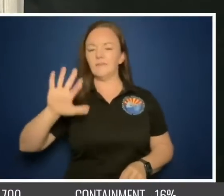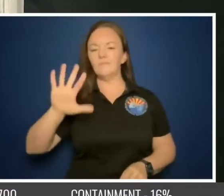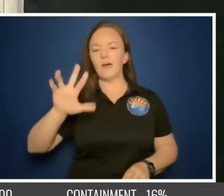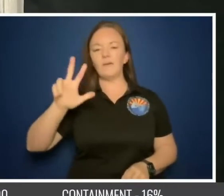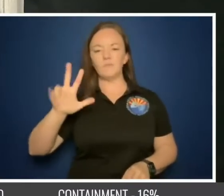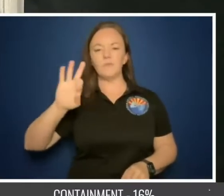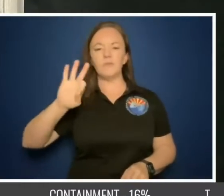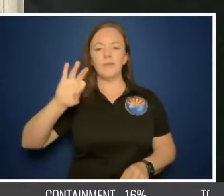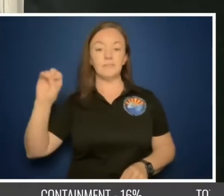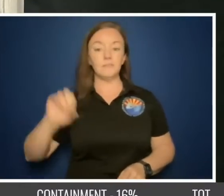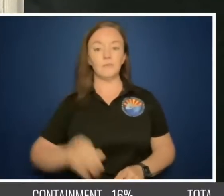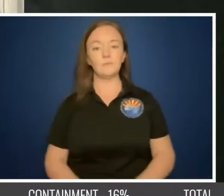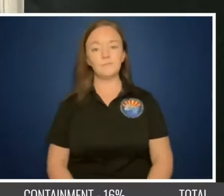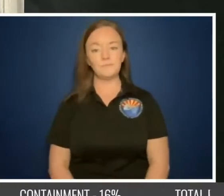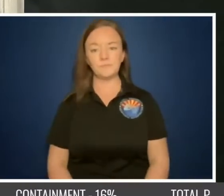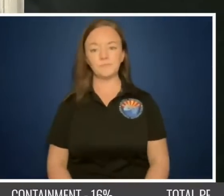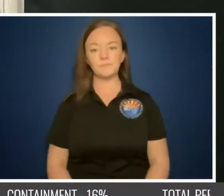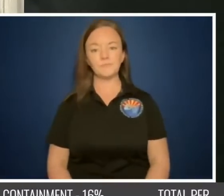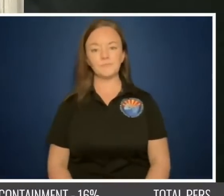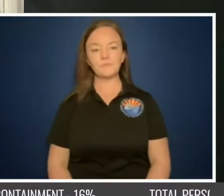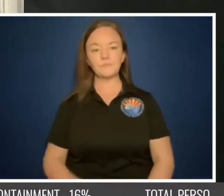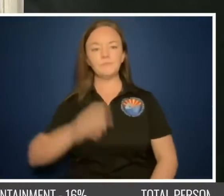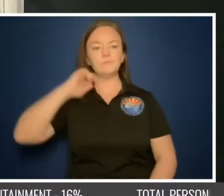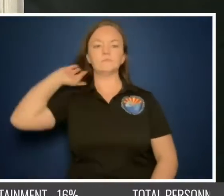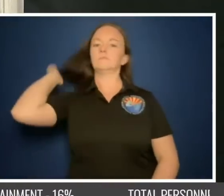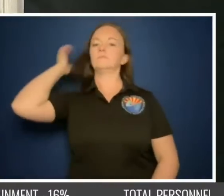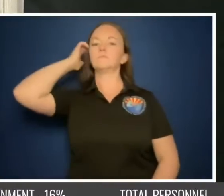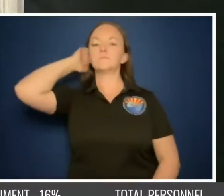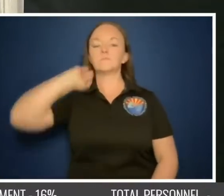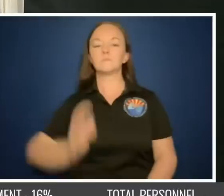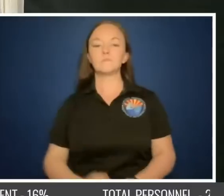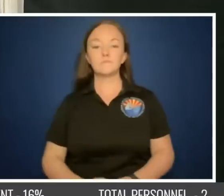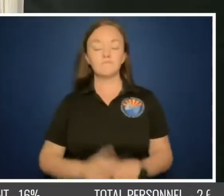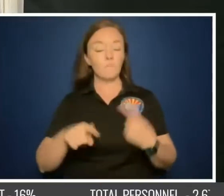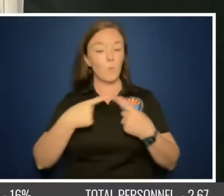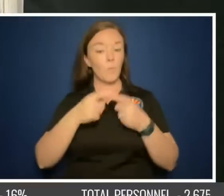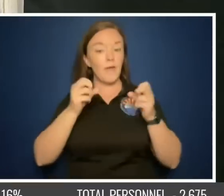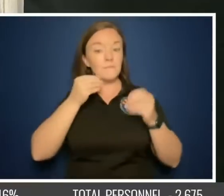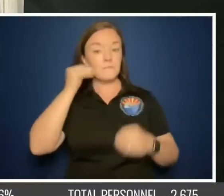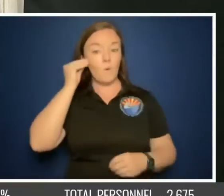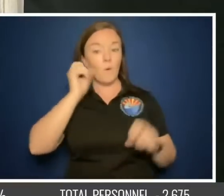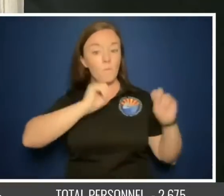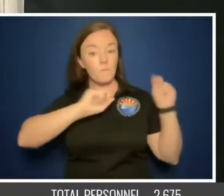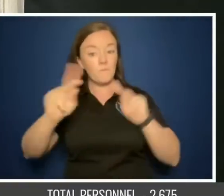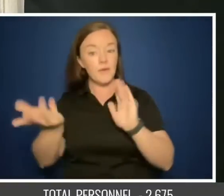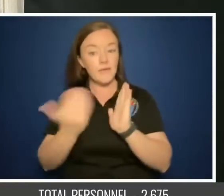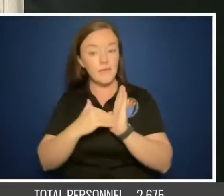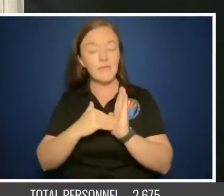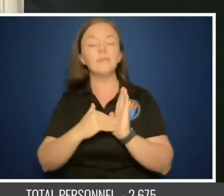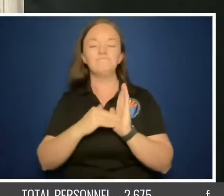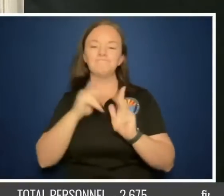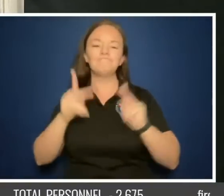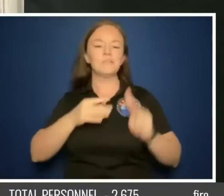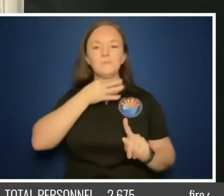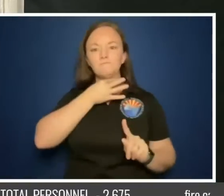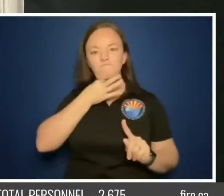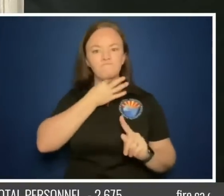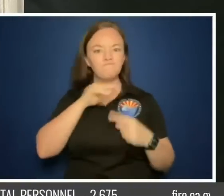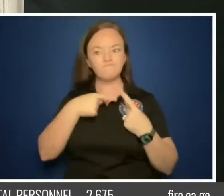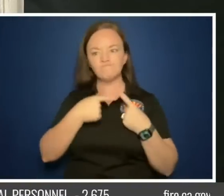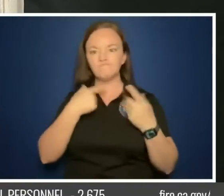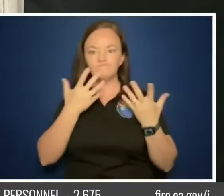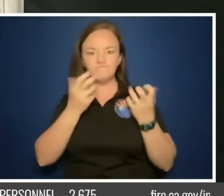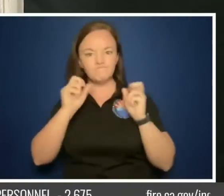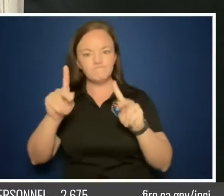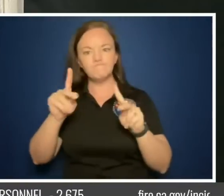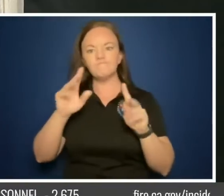530-886-5390. As far as repopulation, we continue to get questions about when that's going to happen.